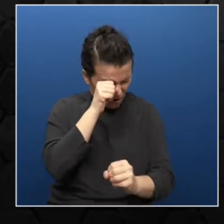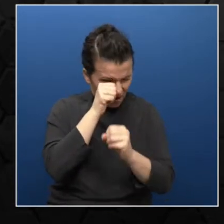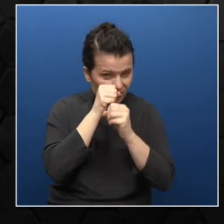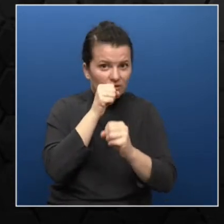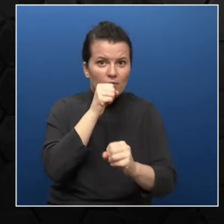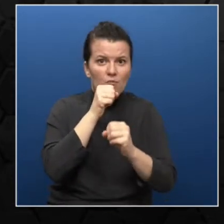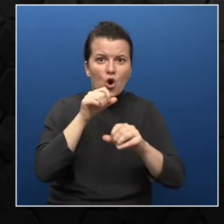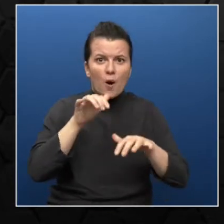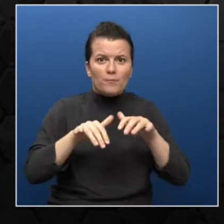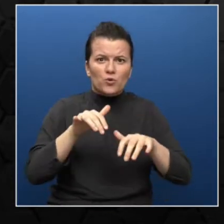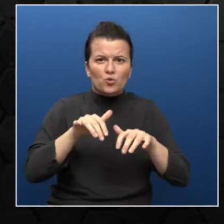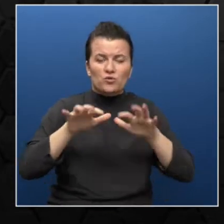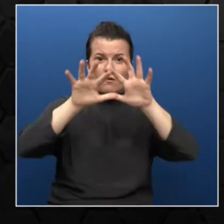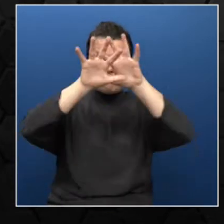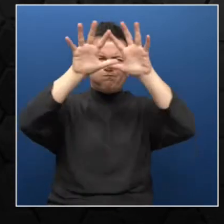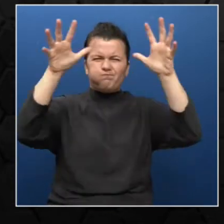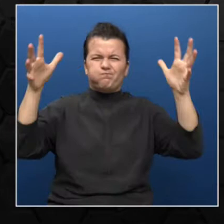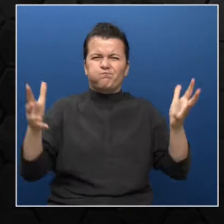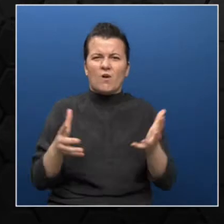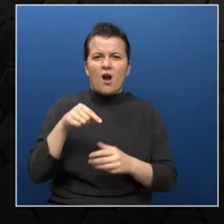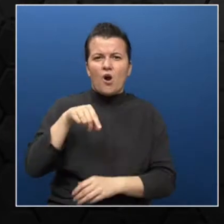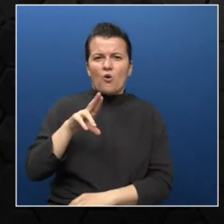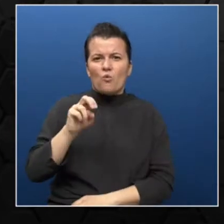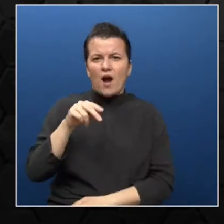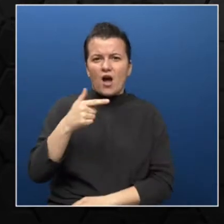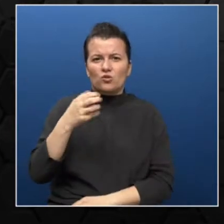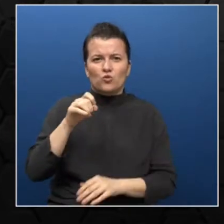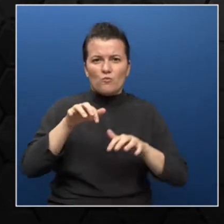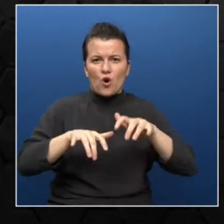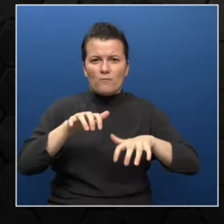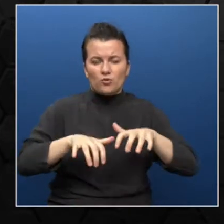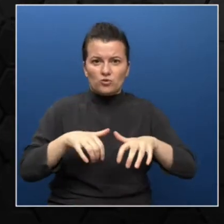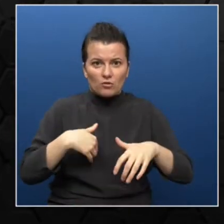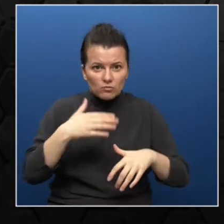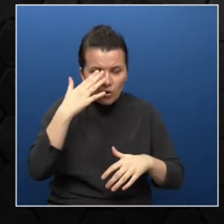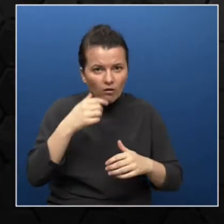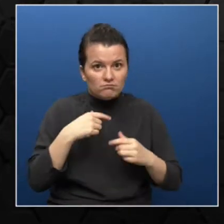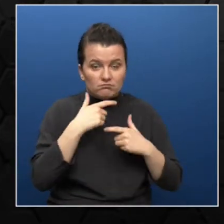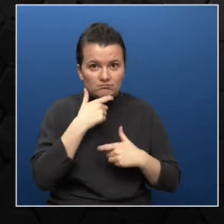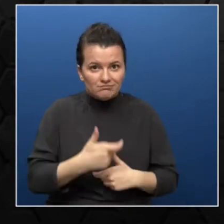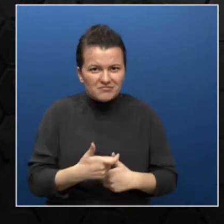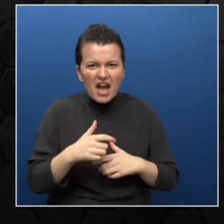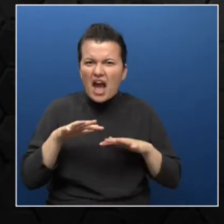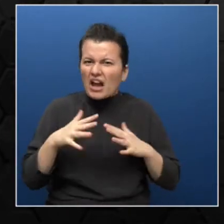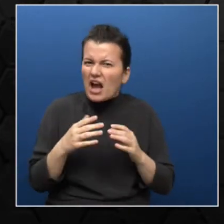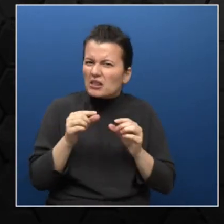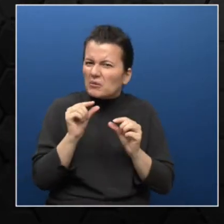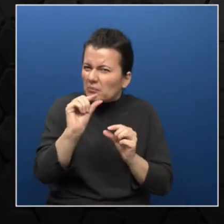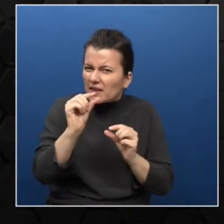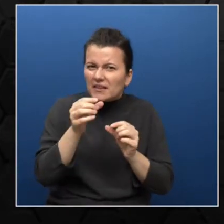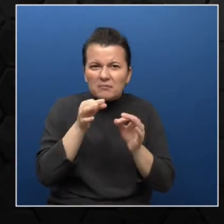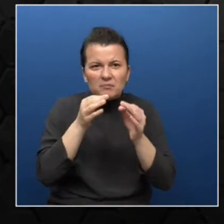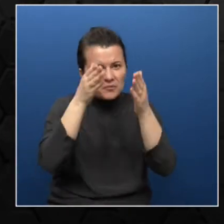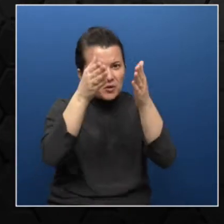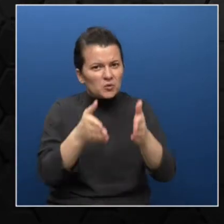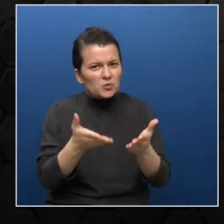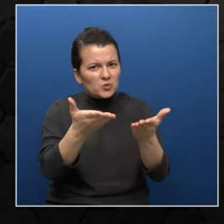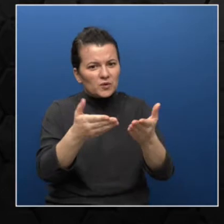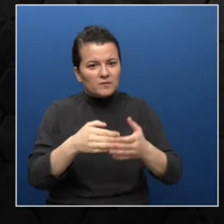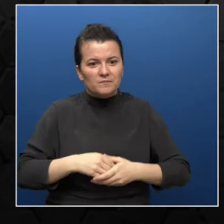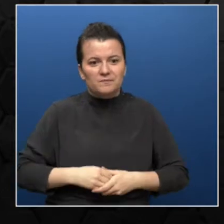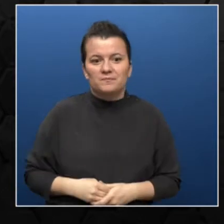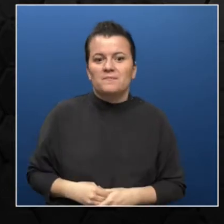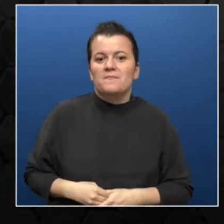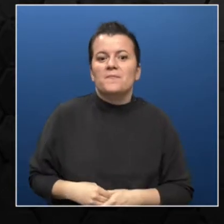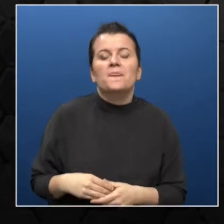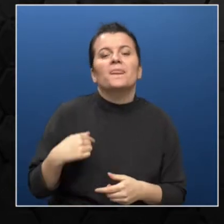us a little more about yourself and your interests before you dive into your talk today? Yeah, thank you, Loxley and Daud, for having me here. I'm really